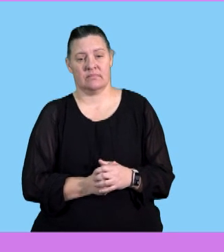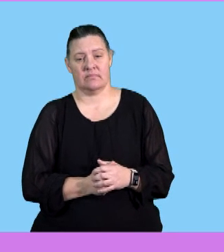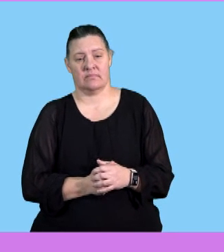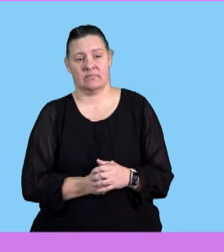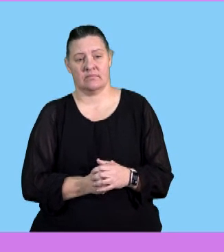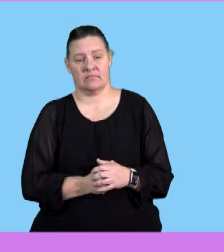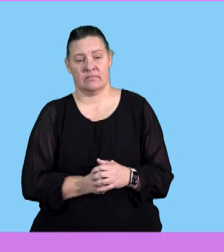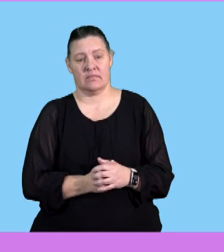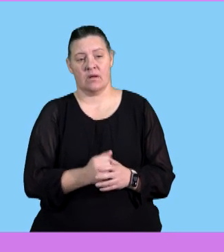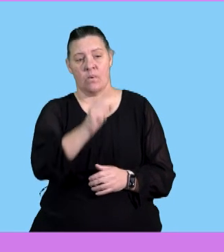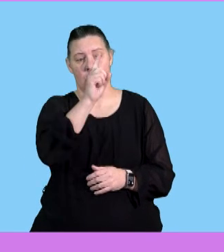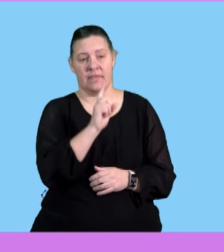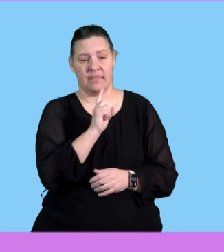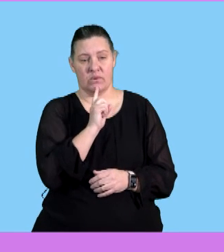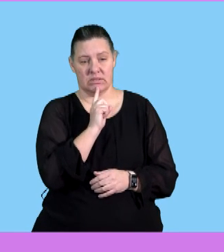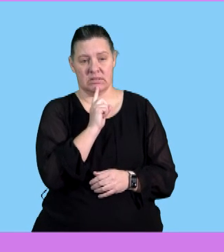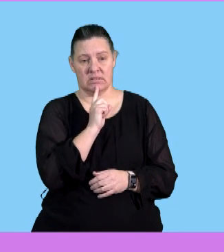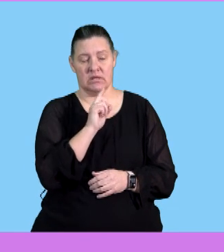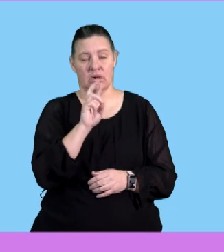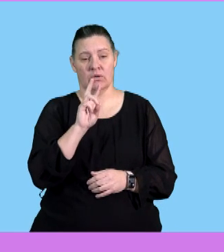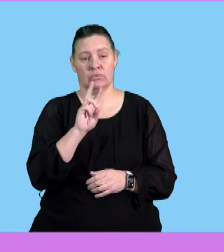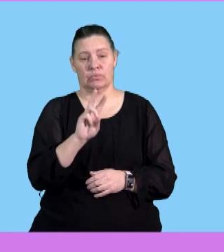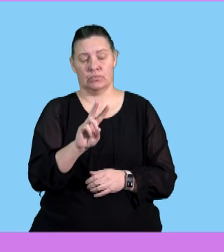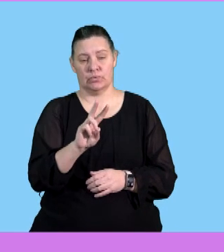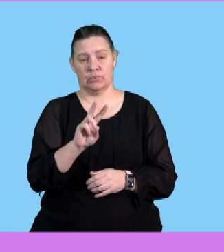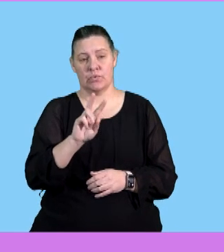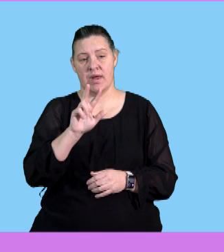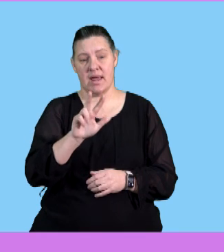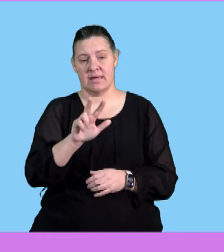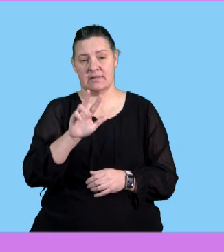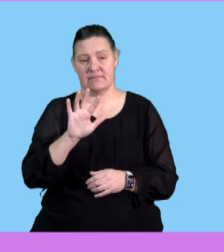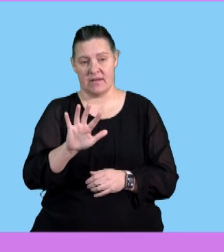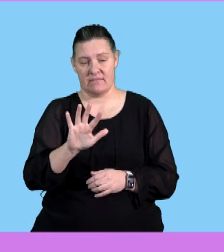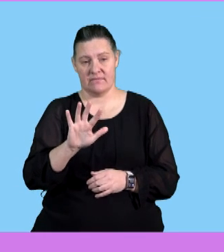two values, and then you would have saved